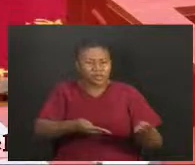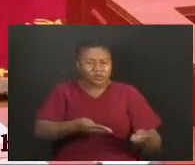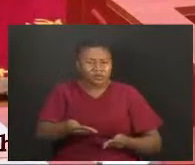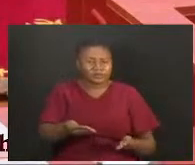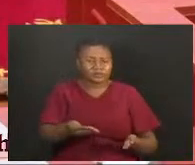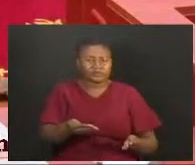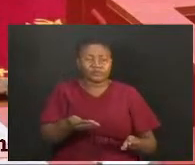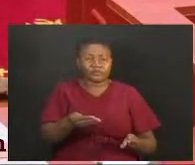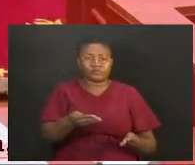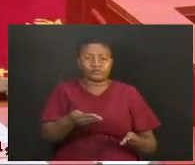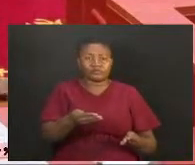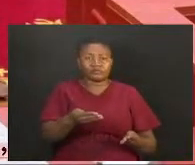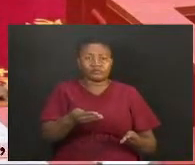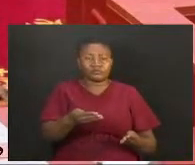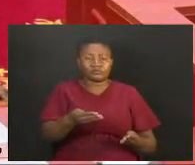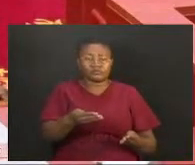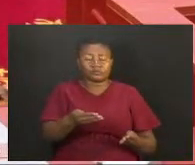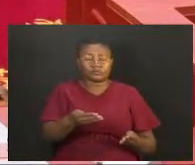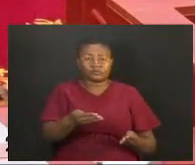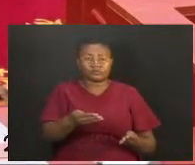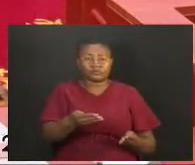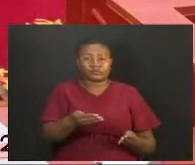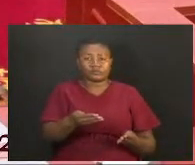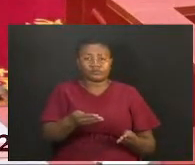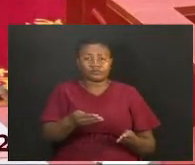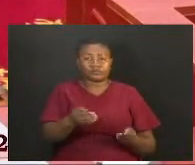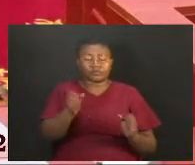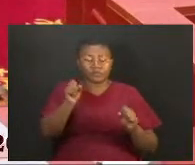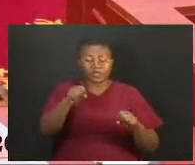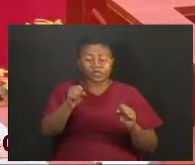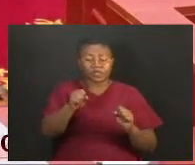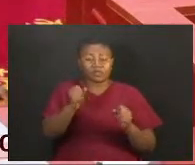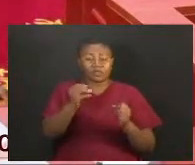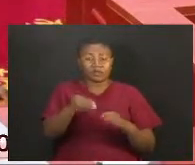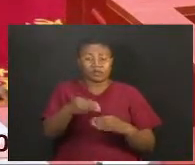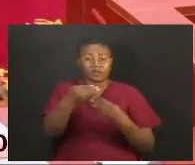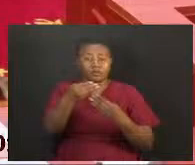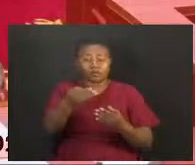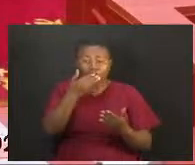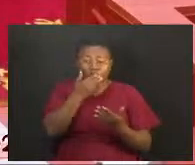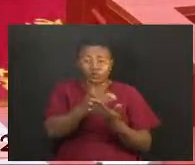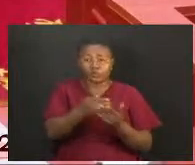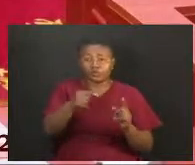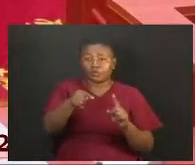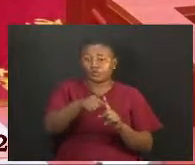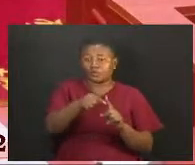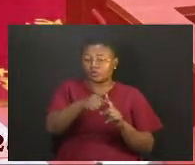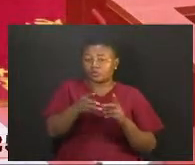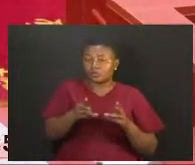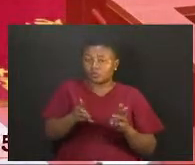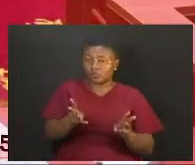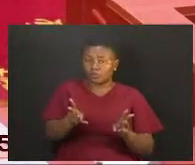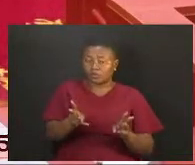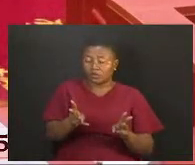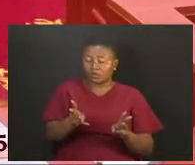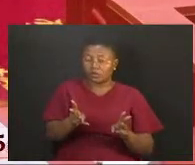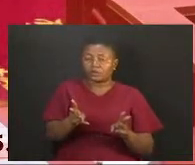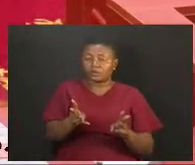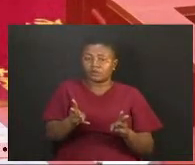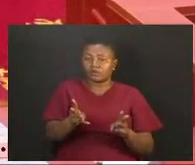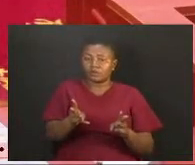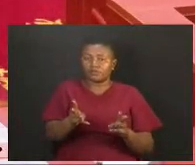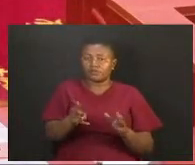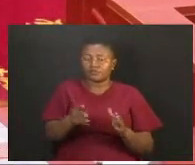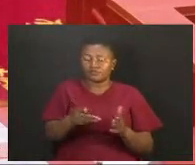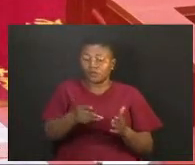prioritizing spending-led fiscal adjustment can initiate a positive cycle. Fiscal adjustment can initiate